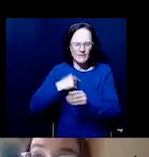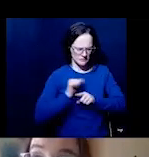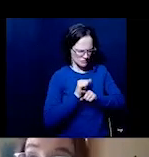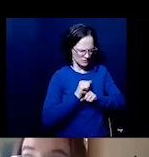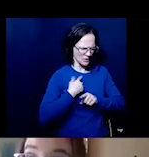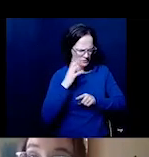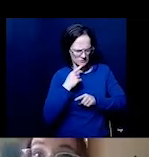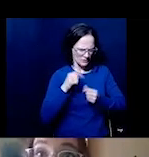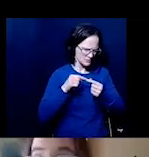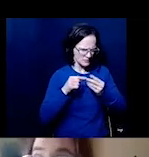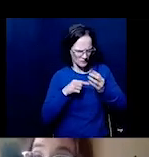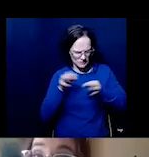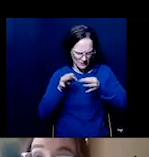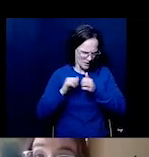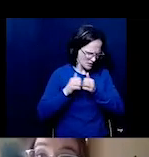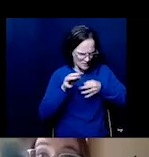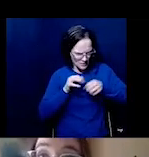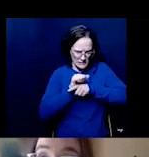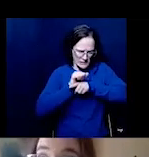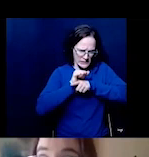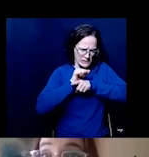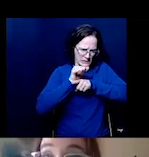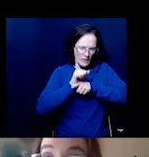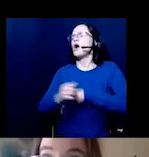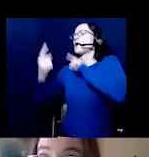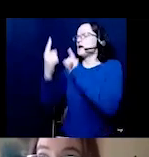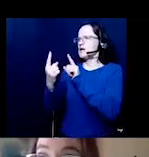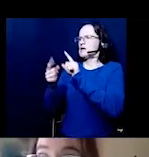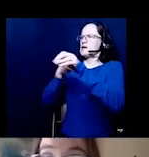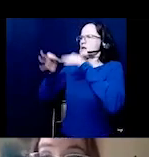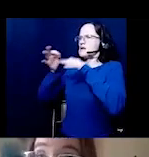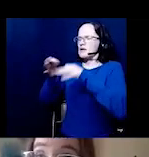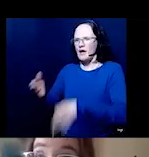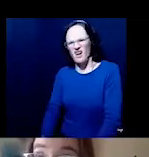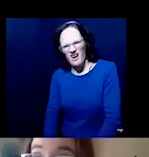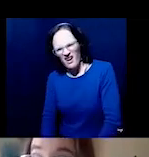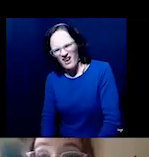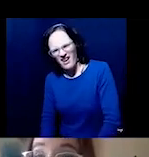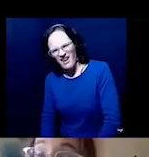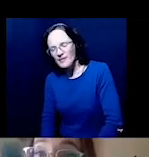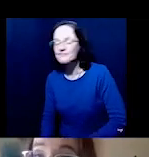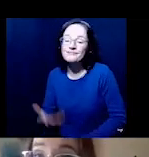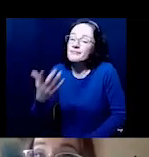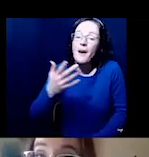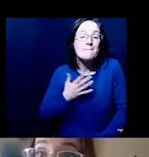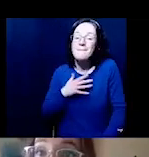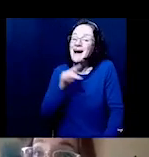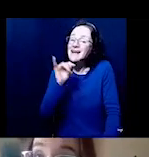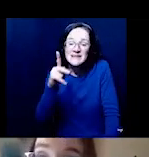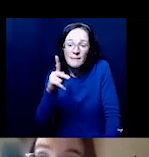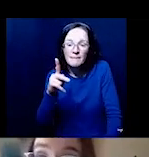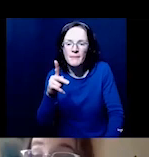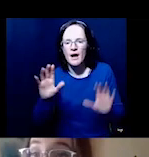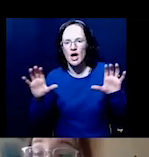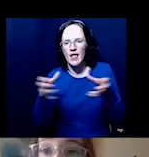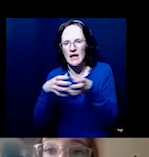in the same boat. The only tips I have is really like advocacy and doing collective stuff. If you're still